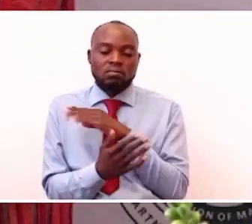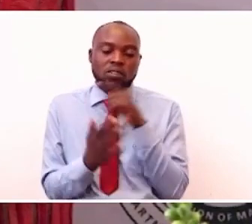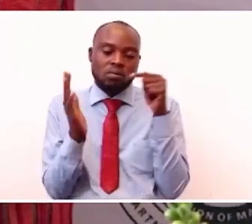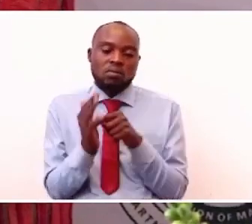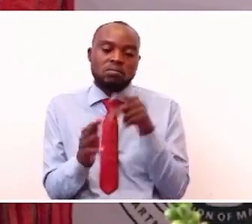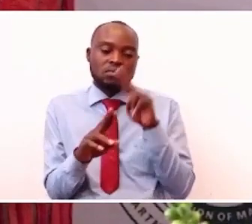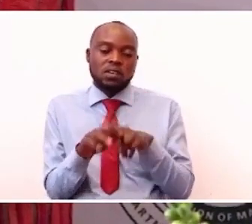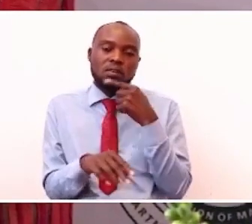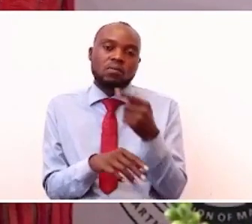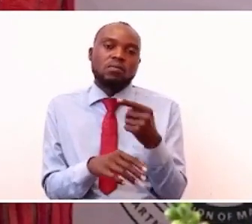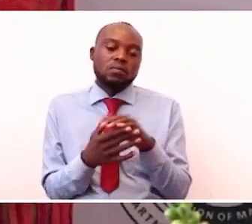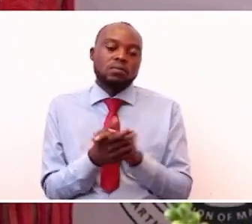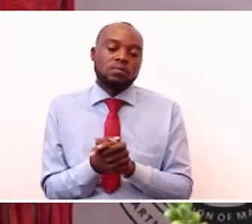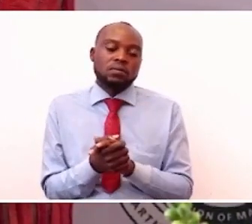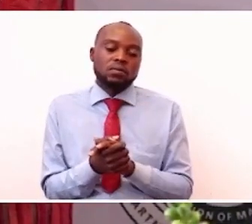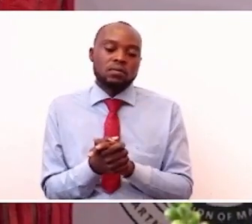be on